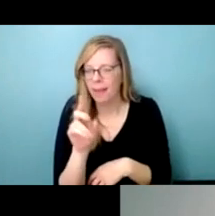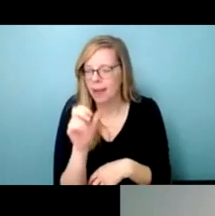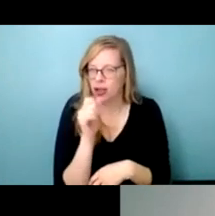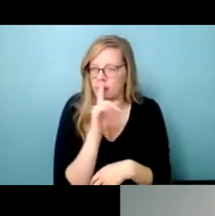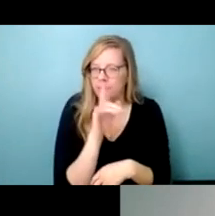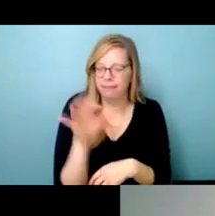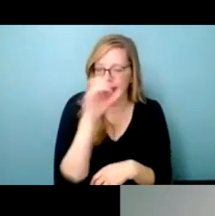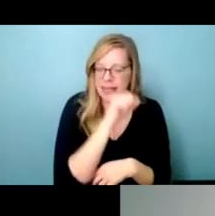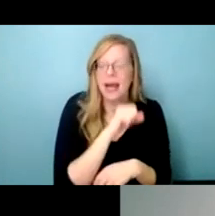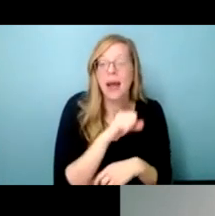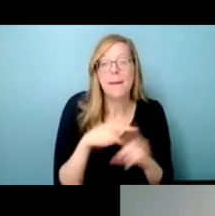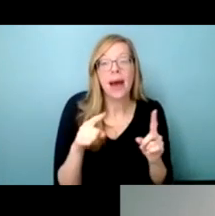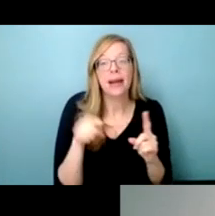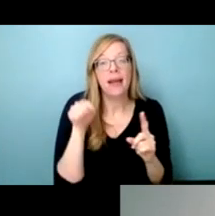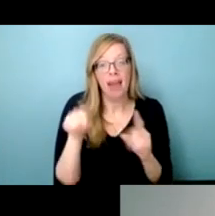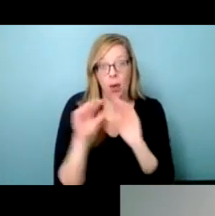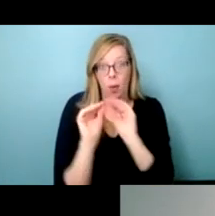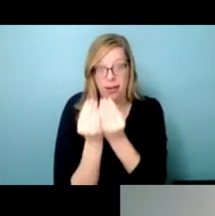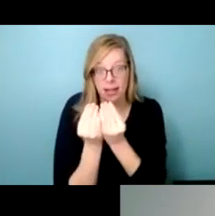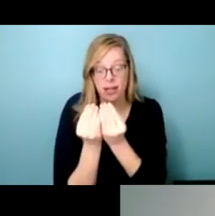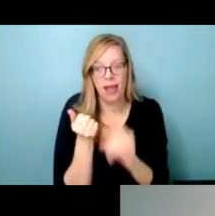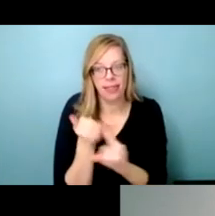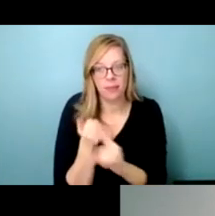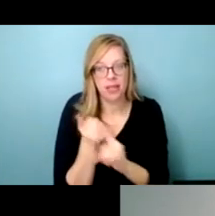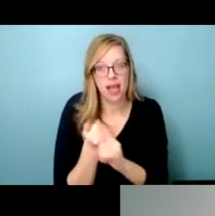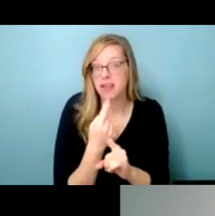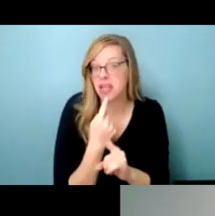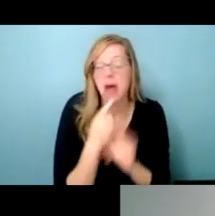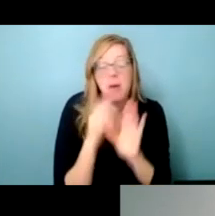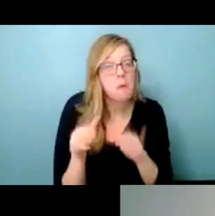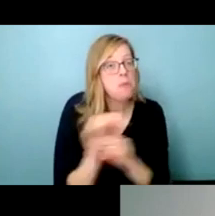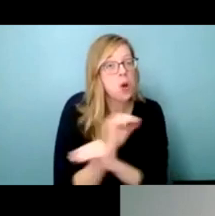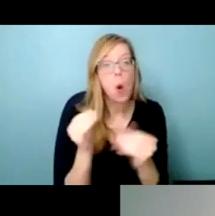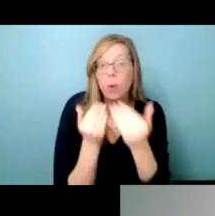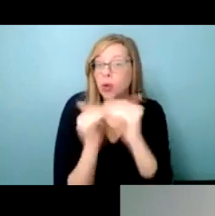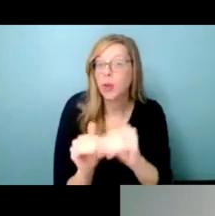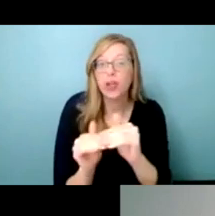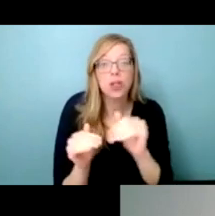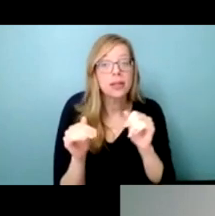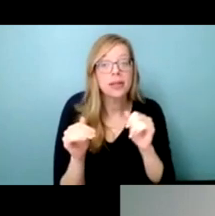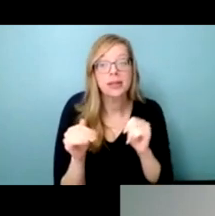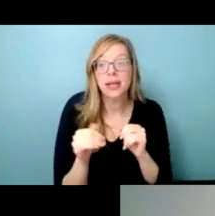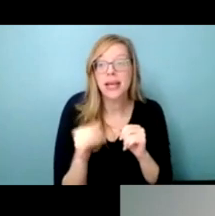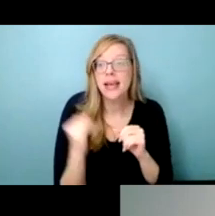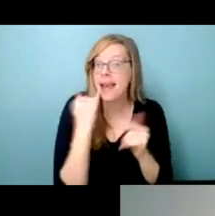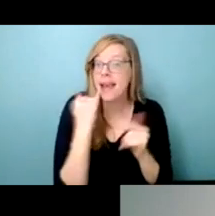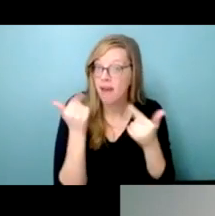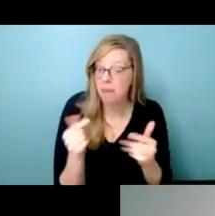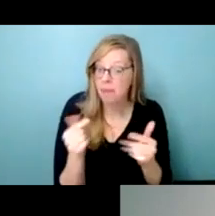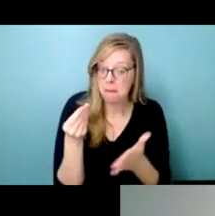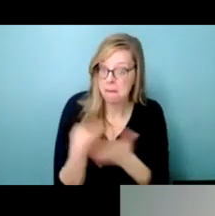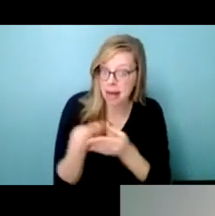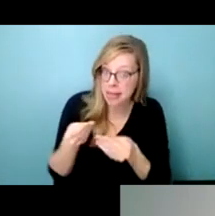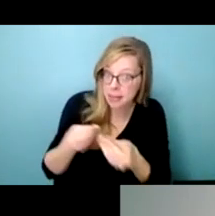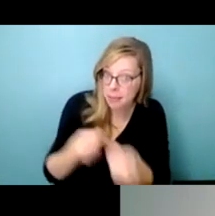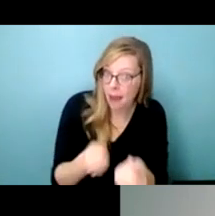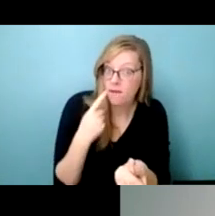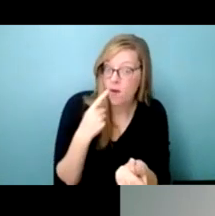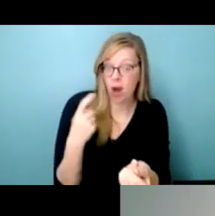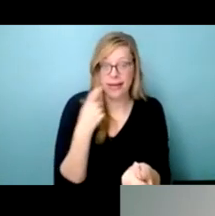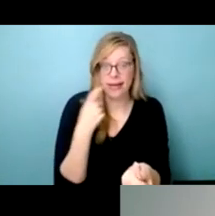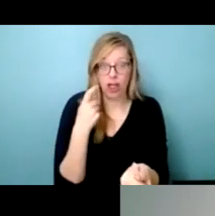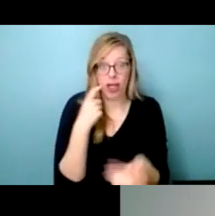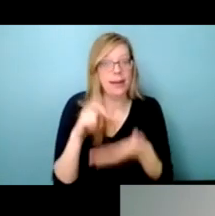unrestricted. They said, as long as it goes to, you know, safety and addictions, go ahead and spend